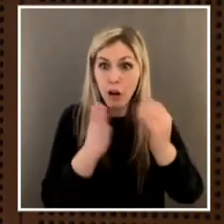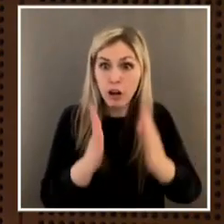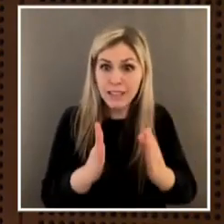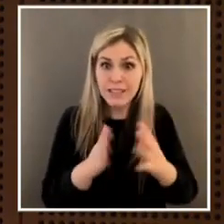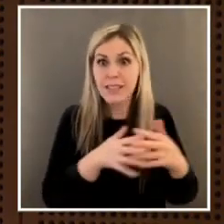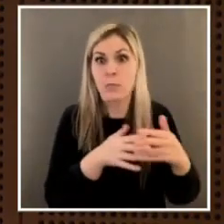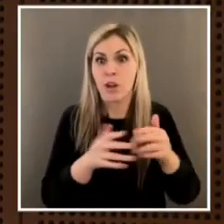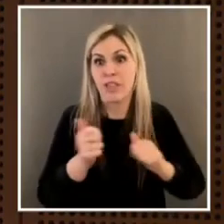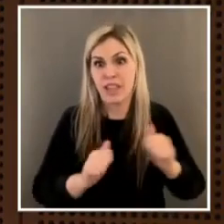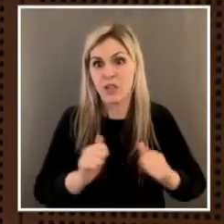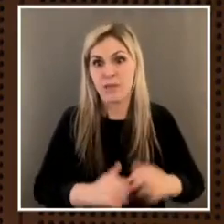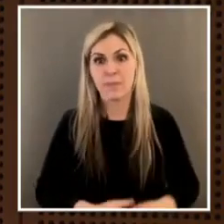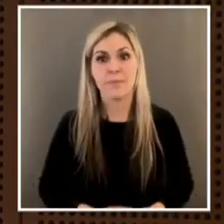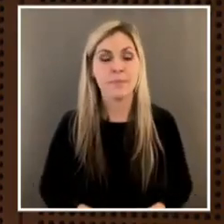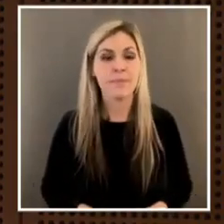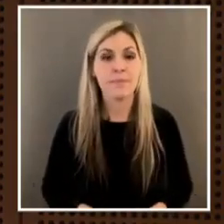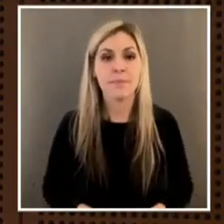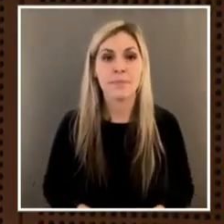theater.